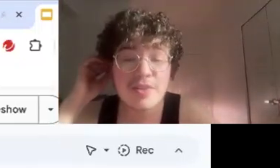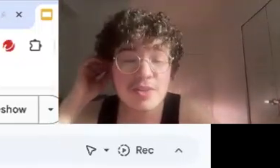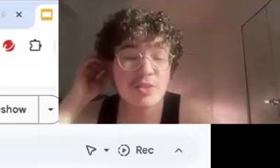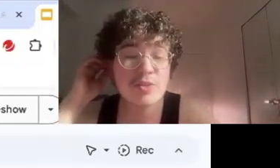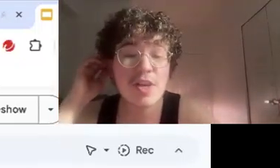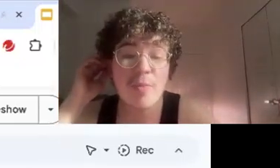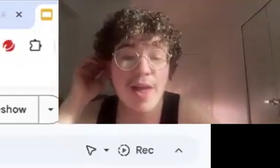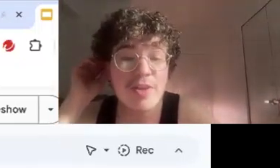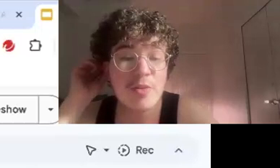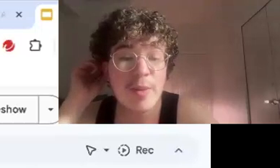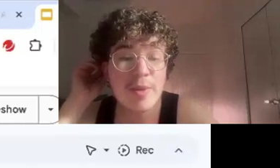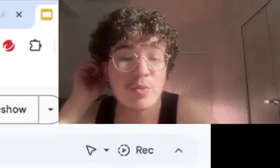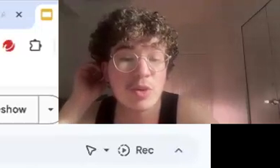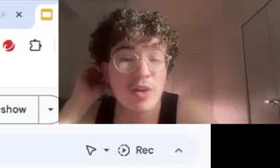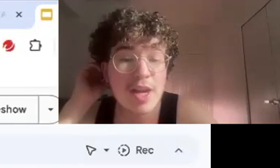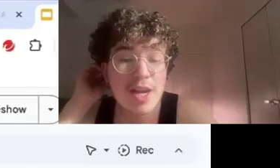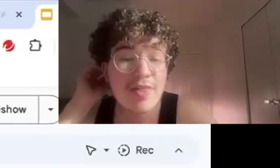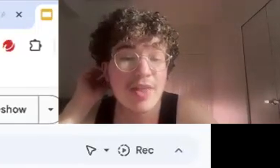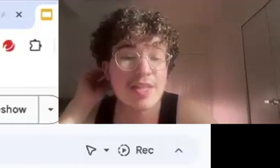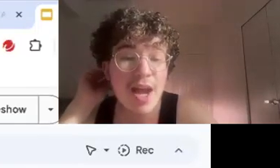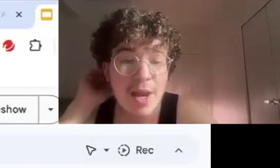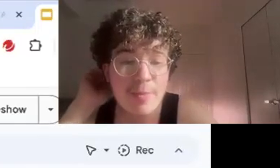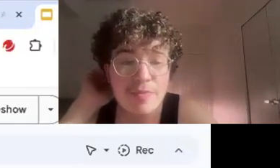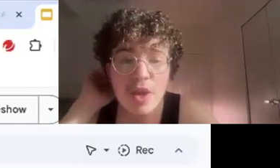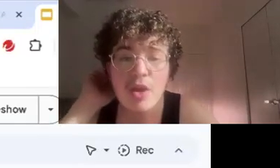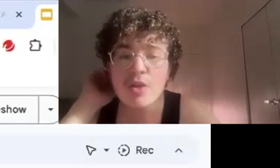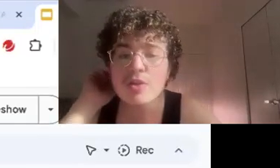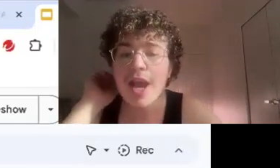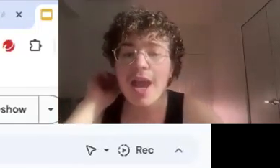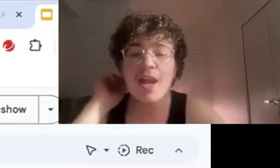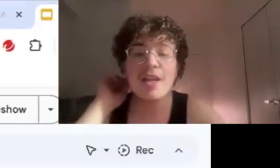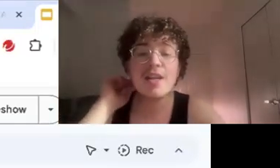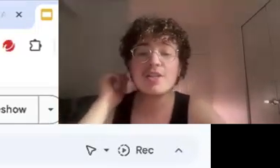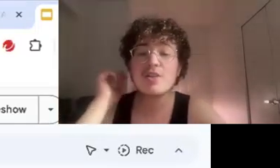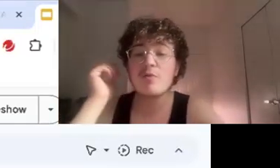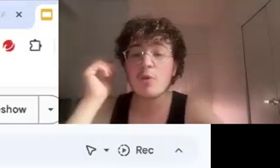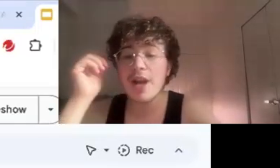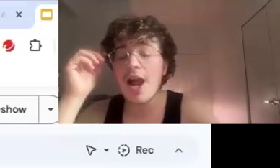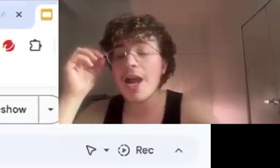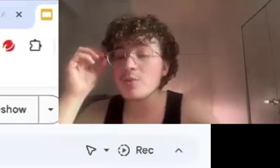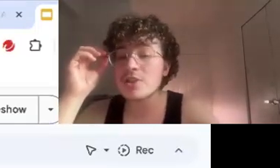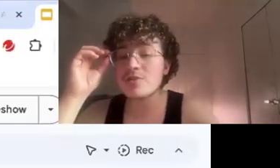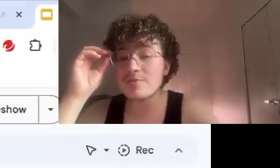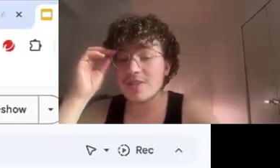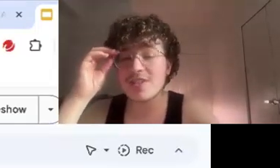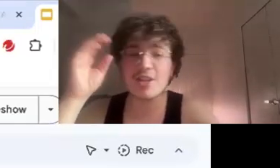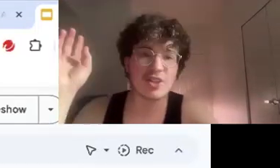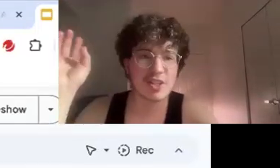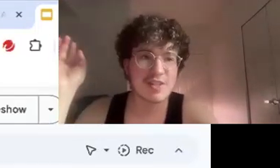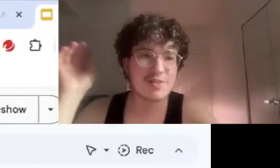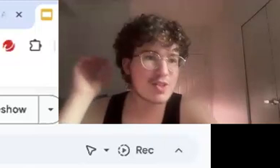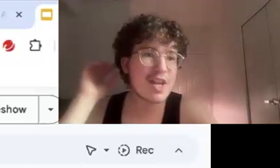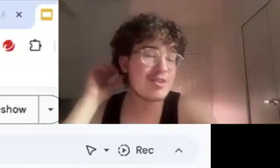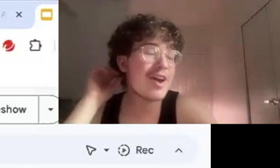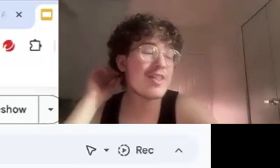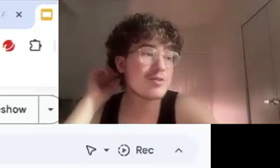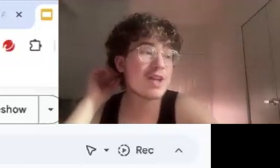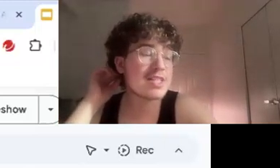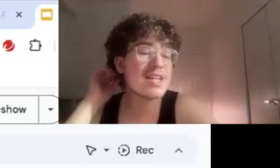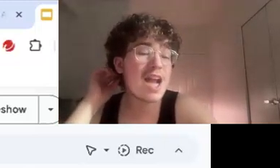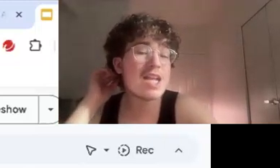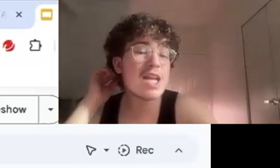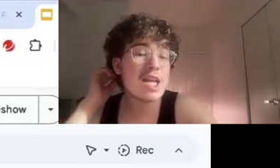and salient findings. I'm going to start with findings from my archival work. So